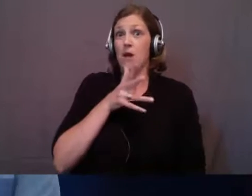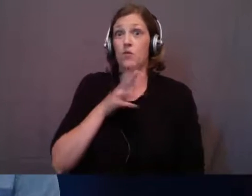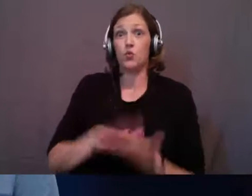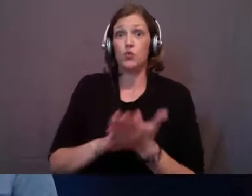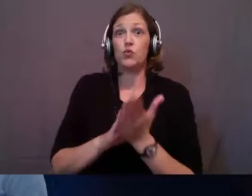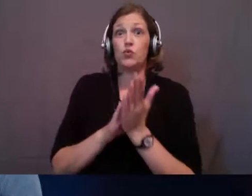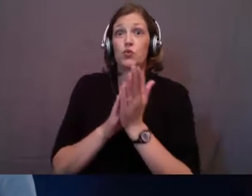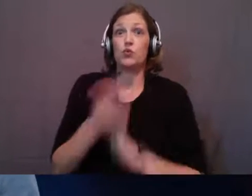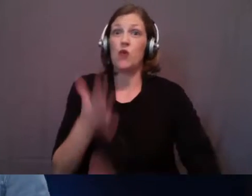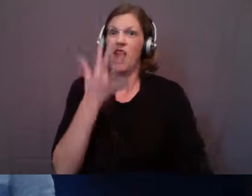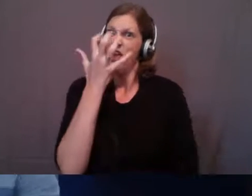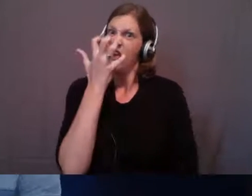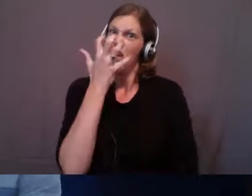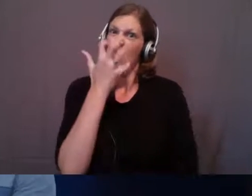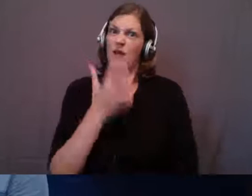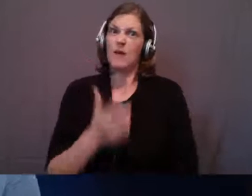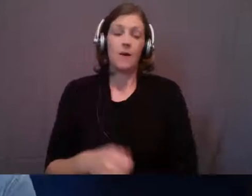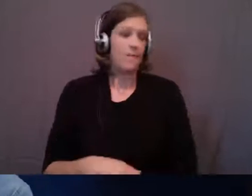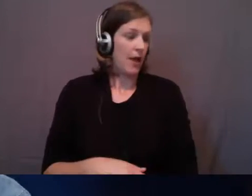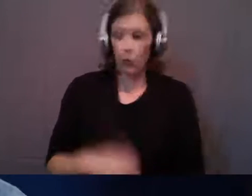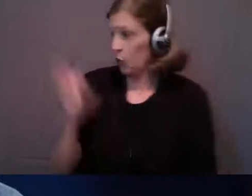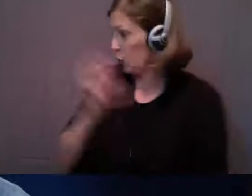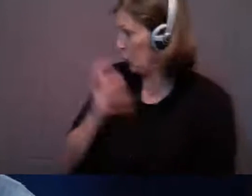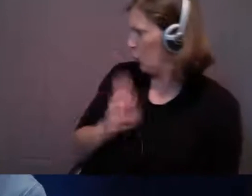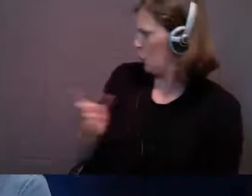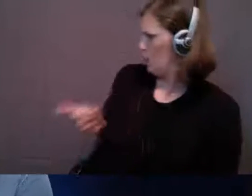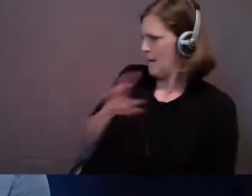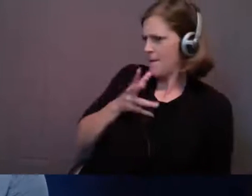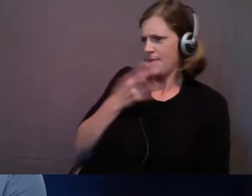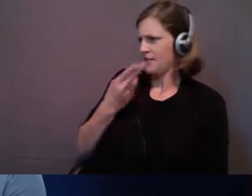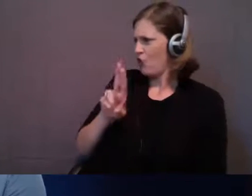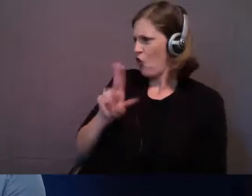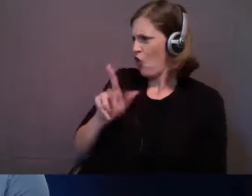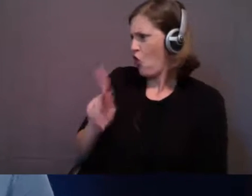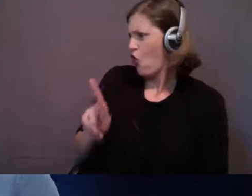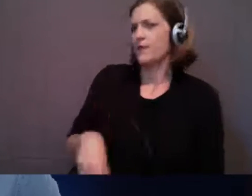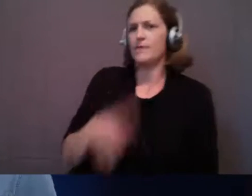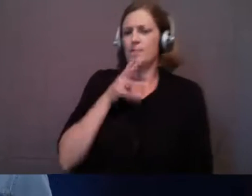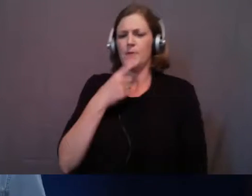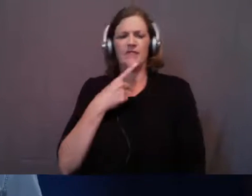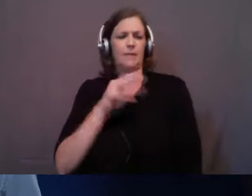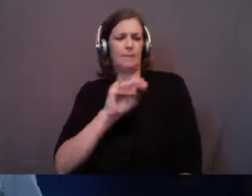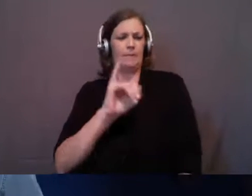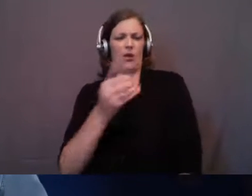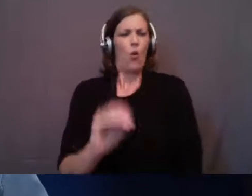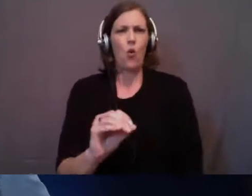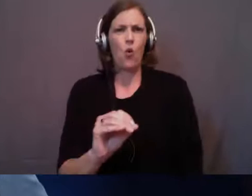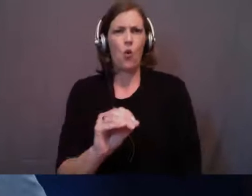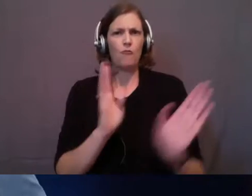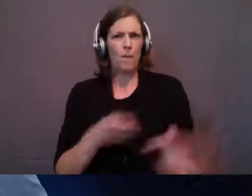angry. And I was like, ooh, Incredible Hulk is coming out. Oh, what's going to happen? And my mom said, mijo,